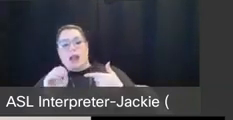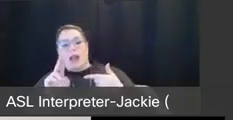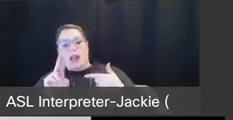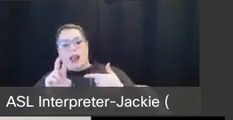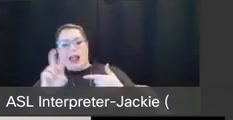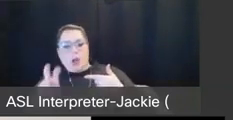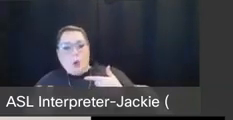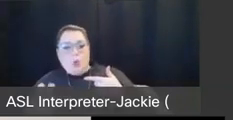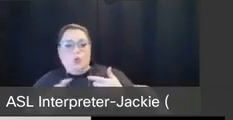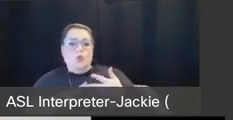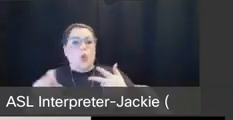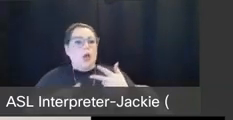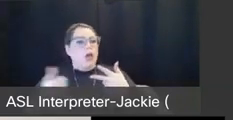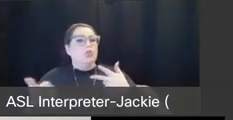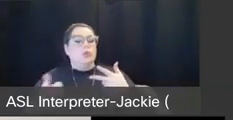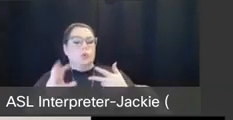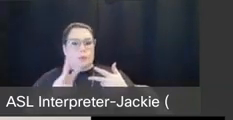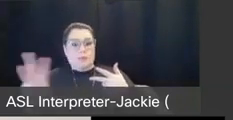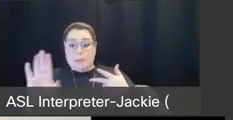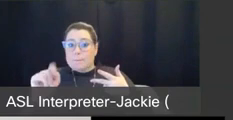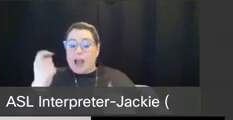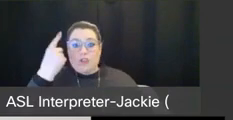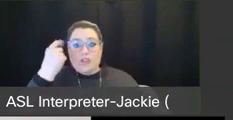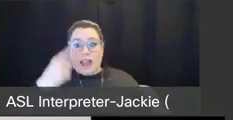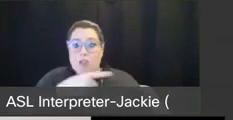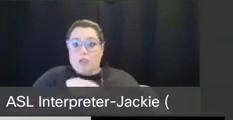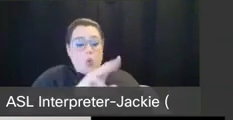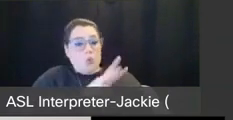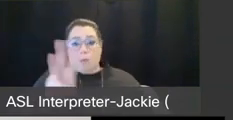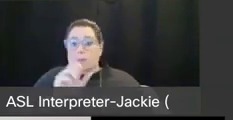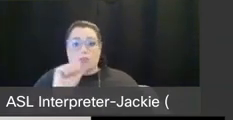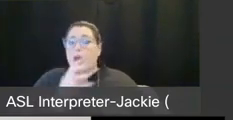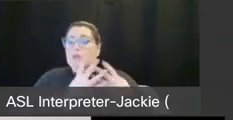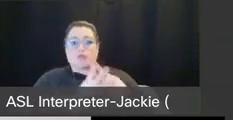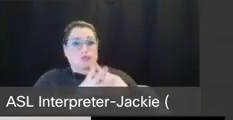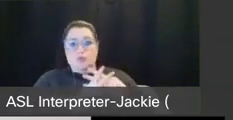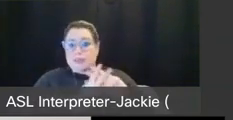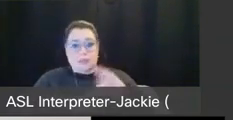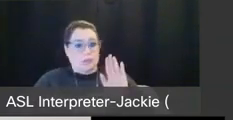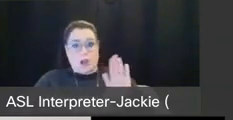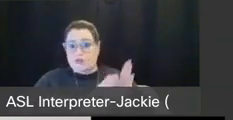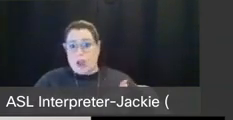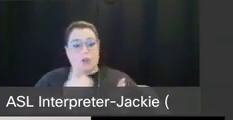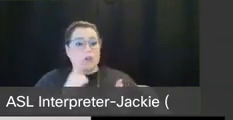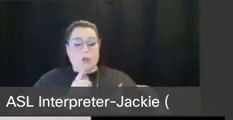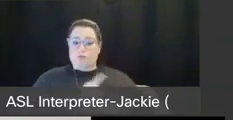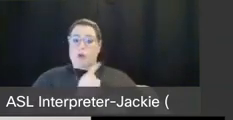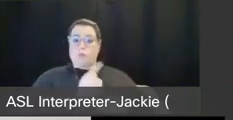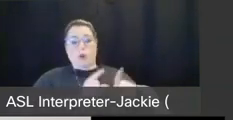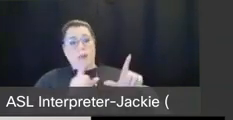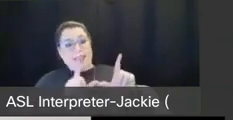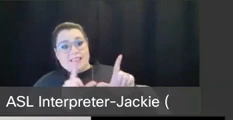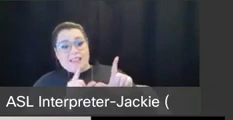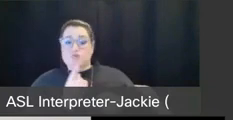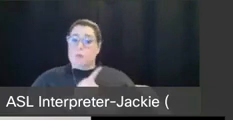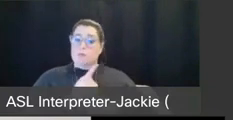the contractors. That doesn't mean these guys are properly licensed, properly insured, or